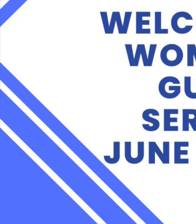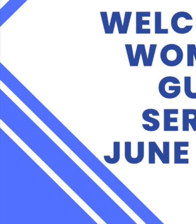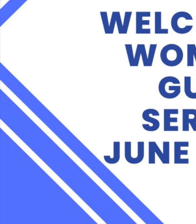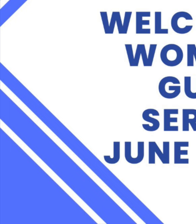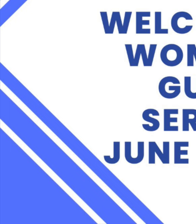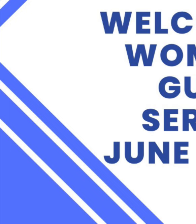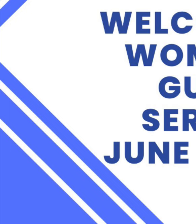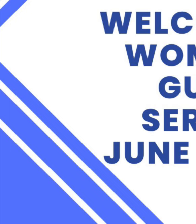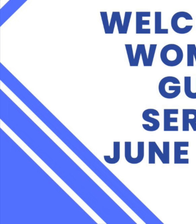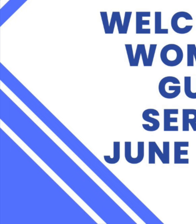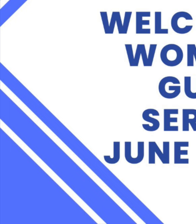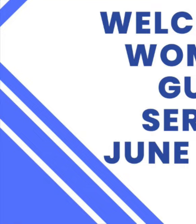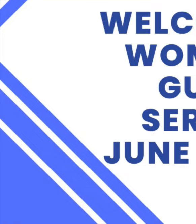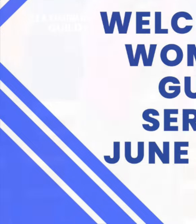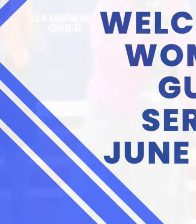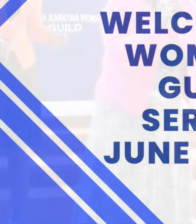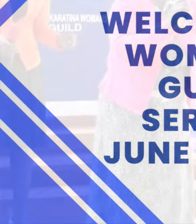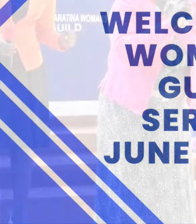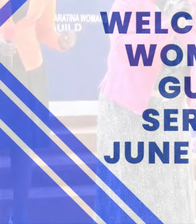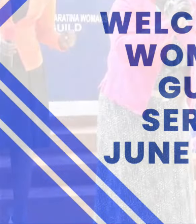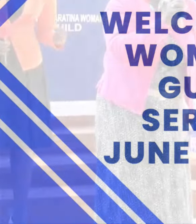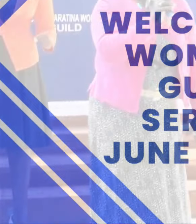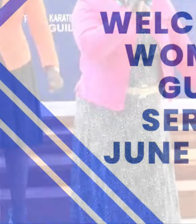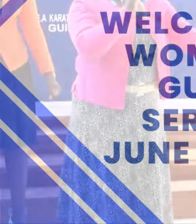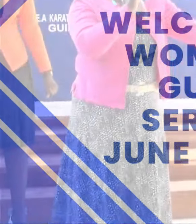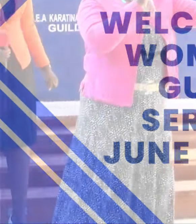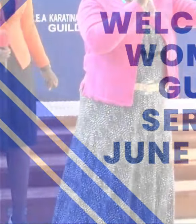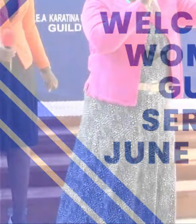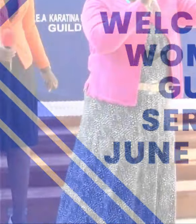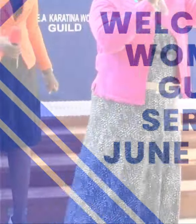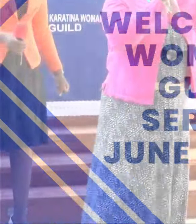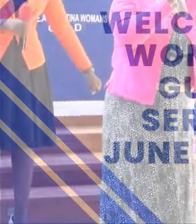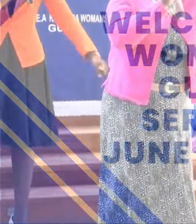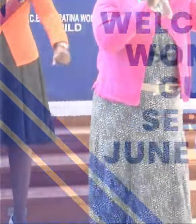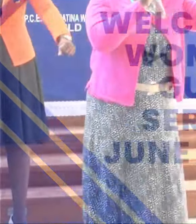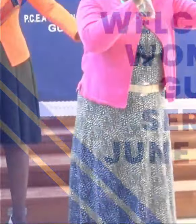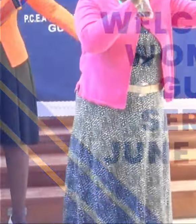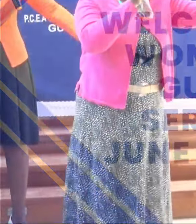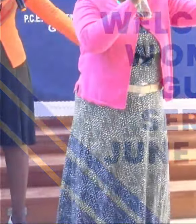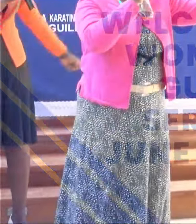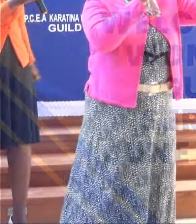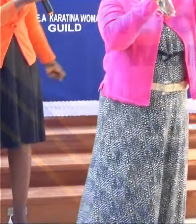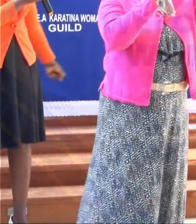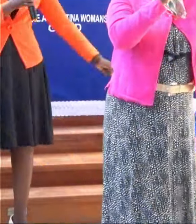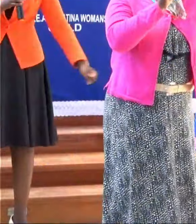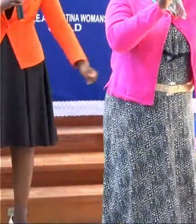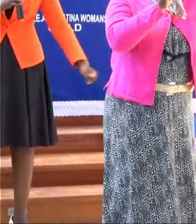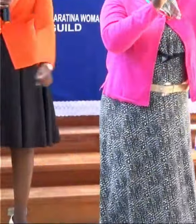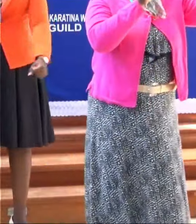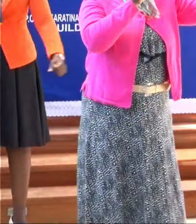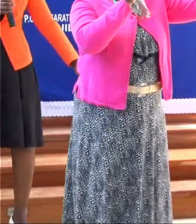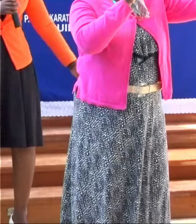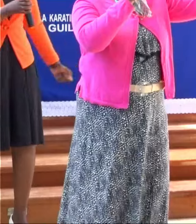Negueda kora dimone kai wa kwa Negueda